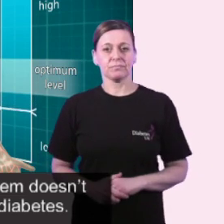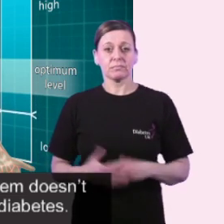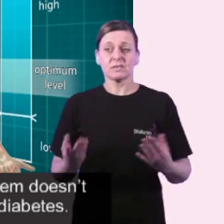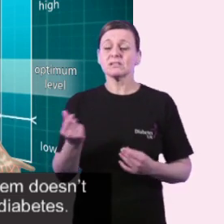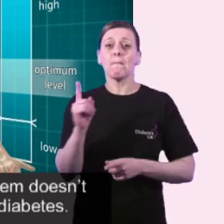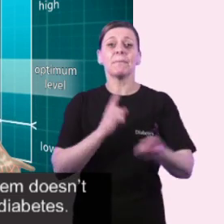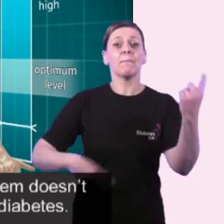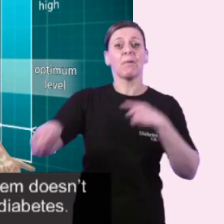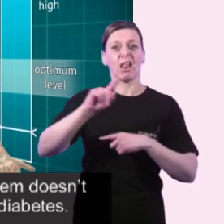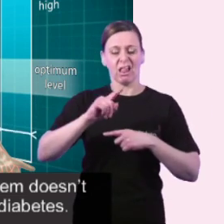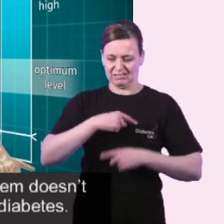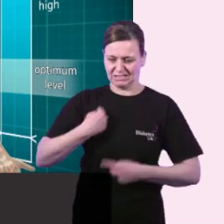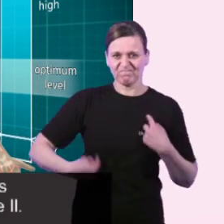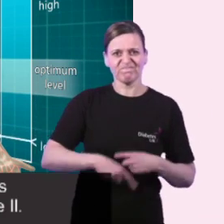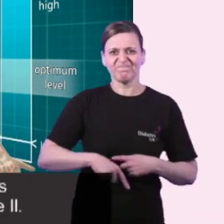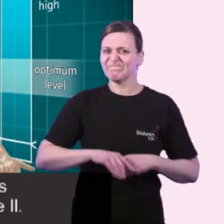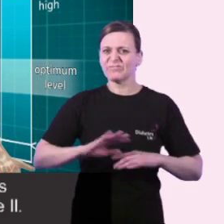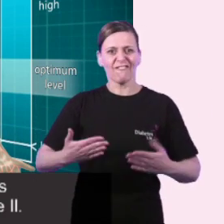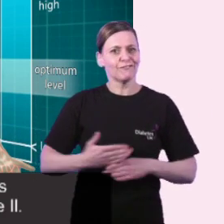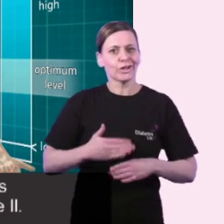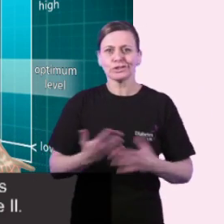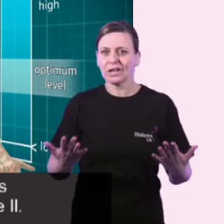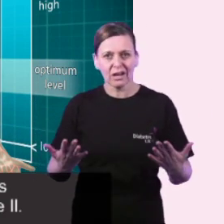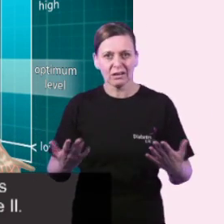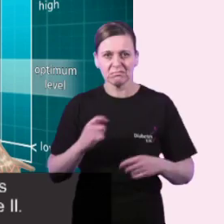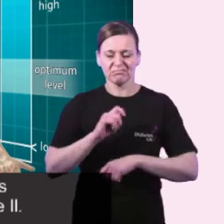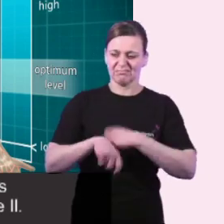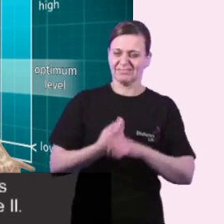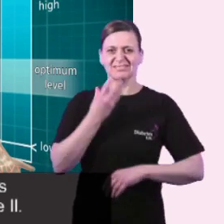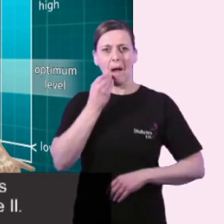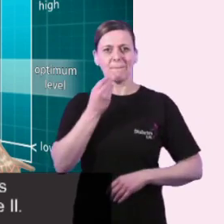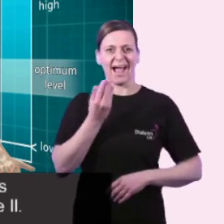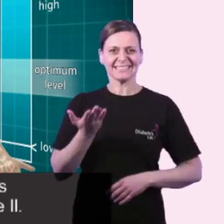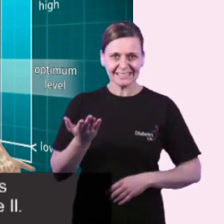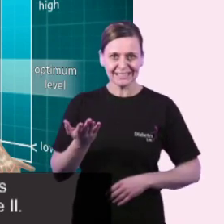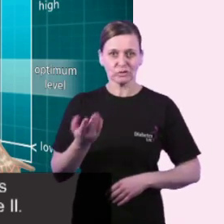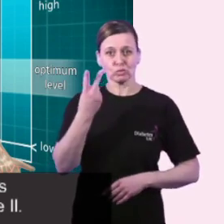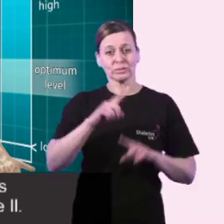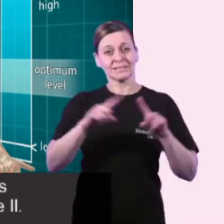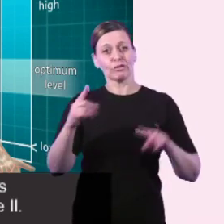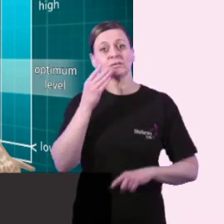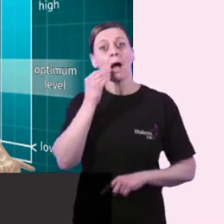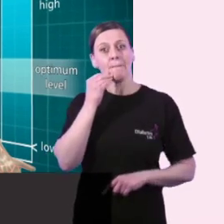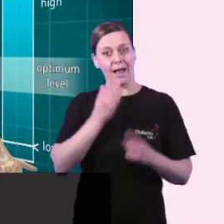and they develop diabetes. There are two main types of diabetes, type 1 and type 2.